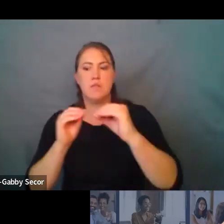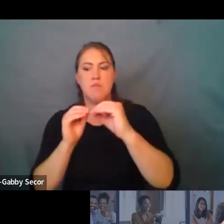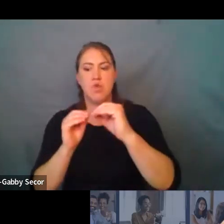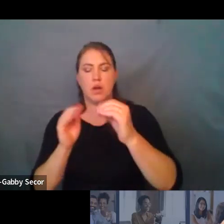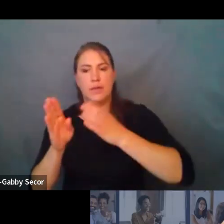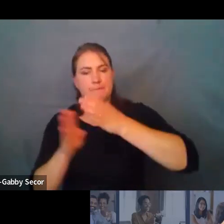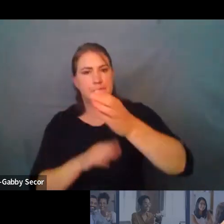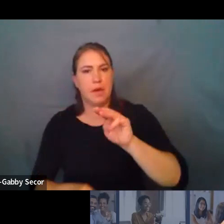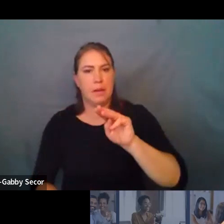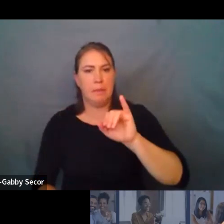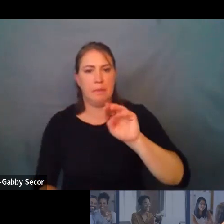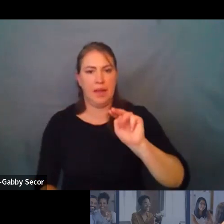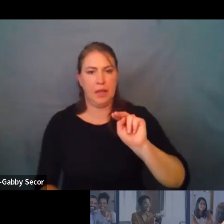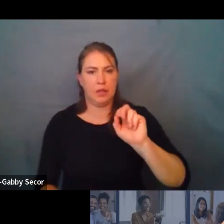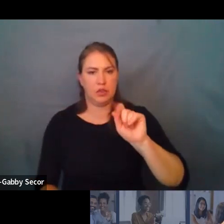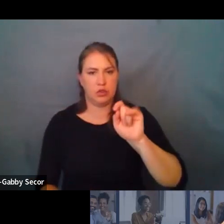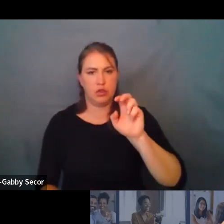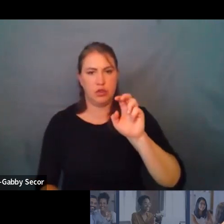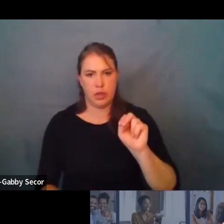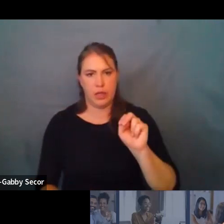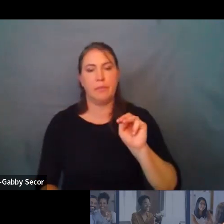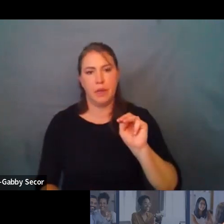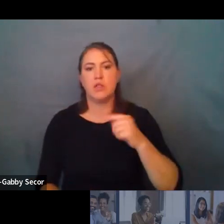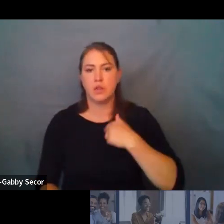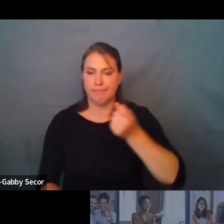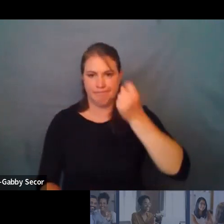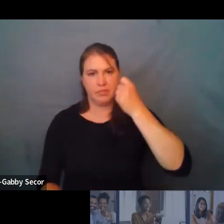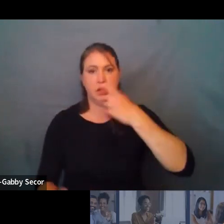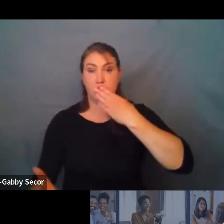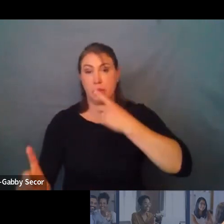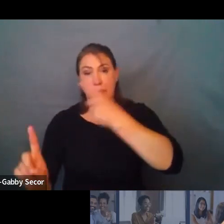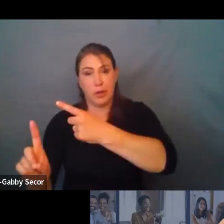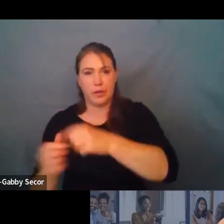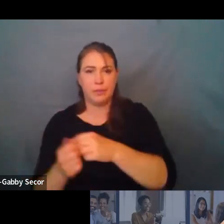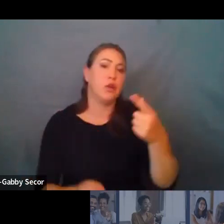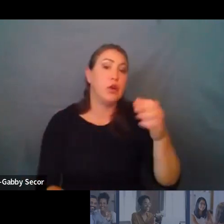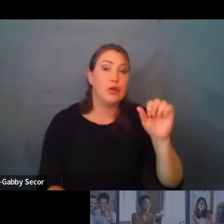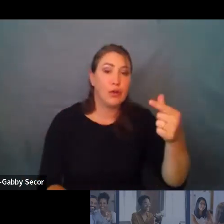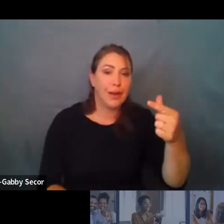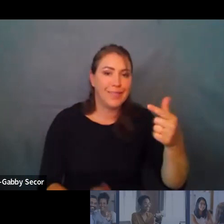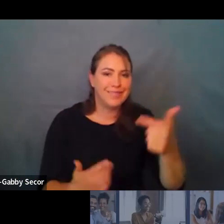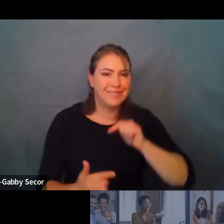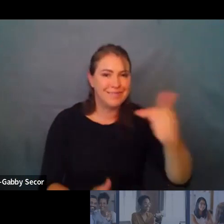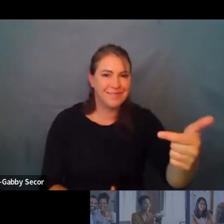well. So Ellie, your point is really well taken. Thank you for making that point. Greg, how about you?